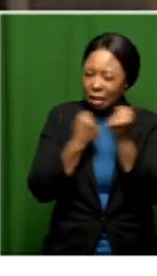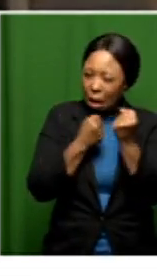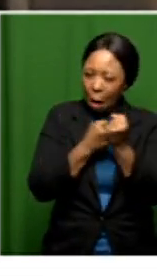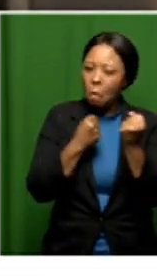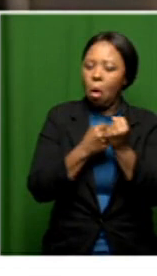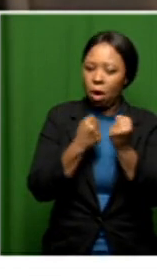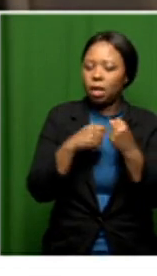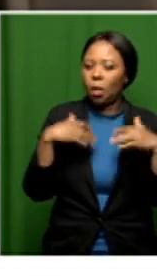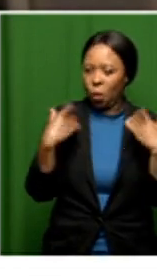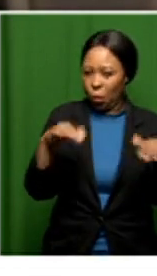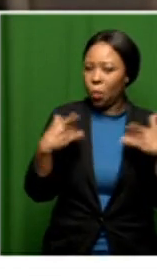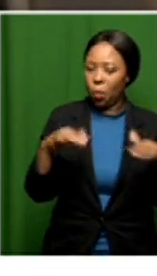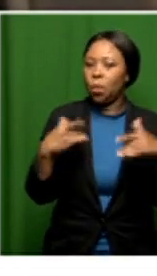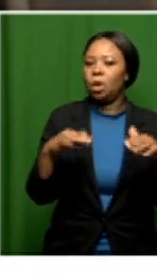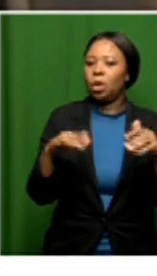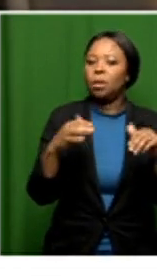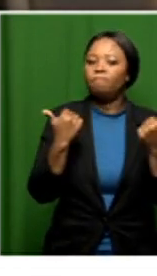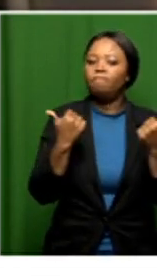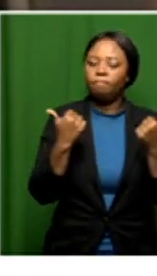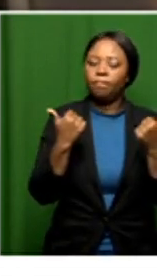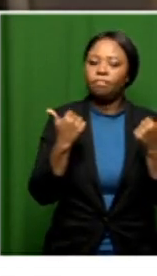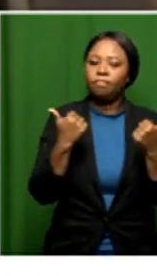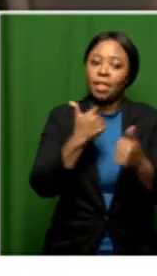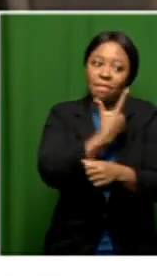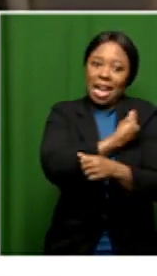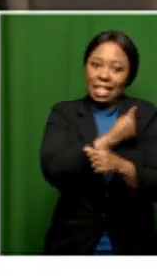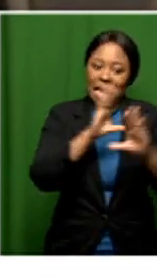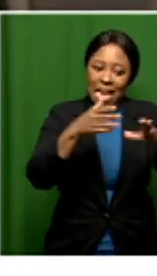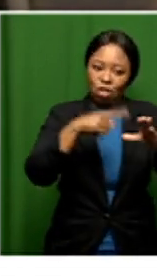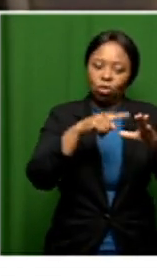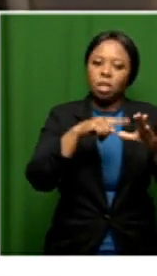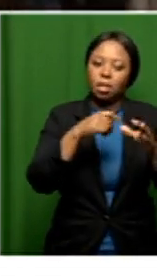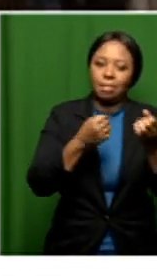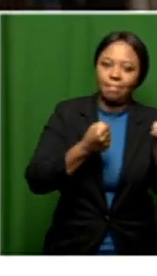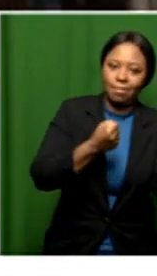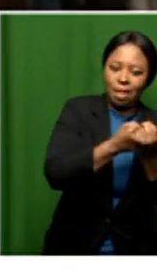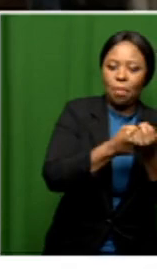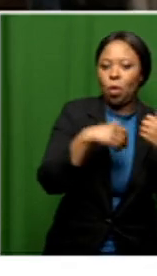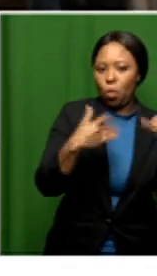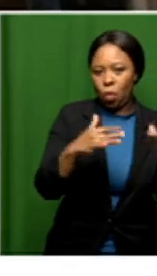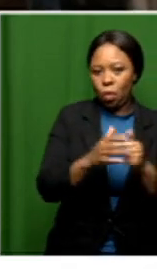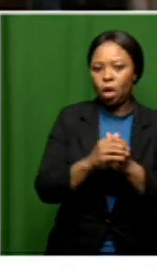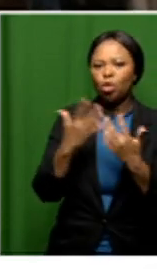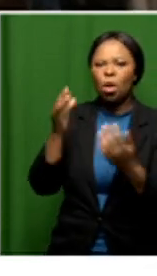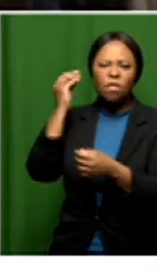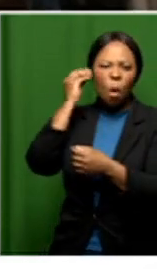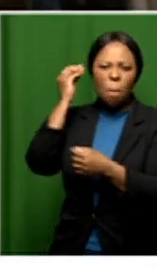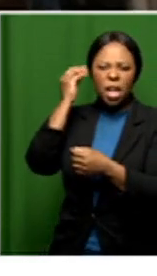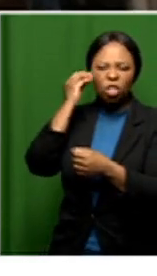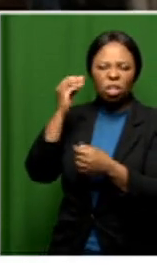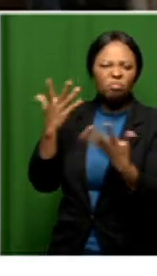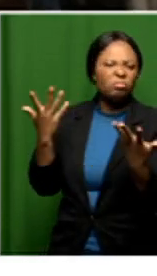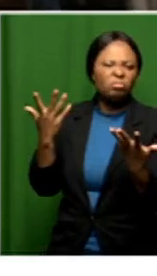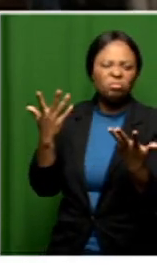we have given to the vaccination drive. And what is the data that you have available showing you in terms of